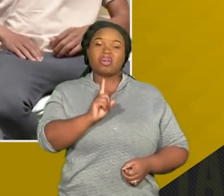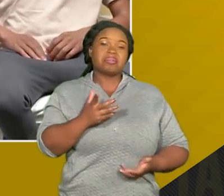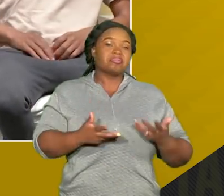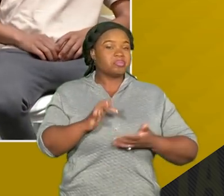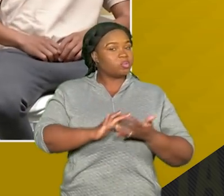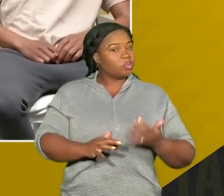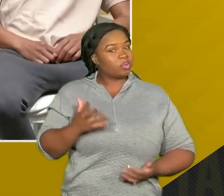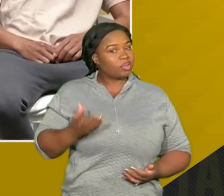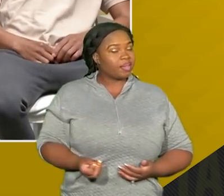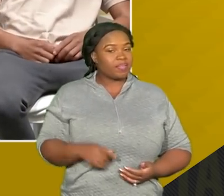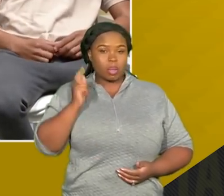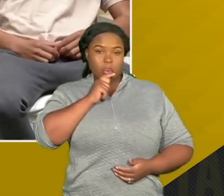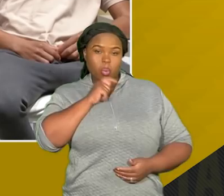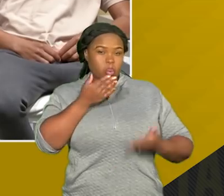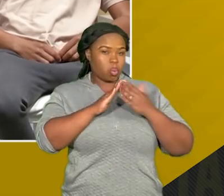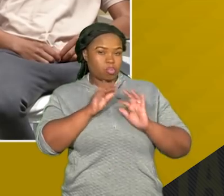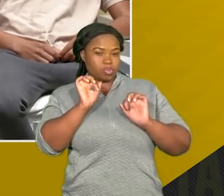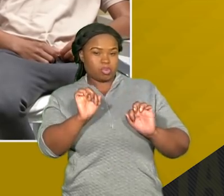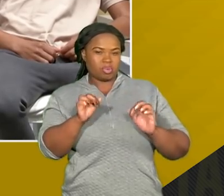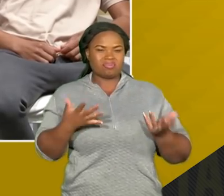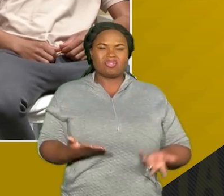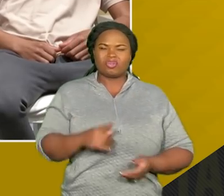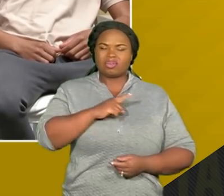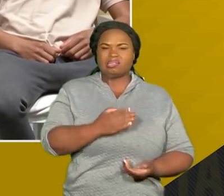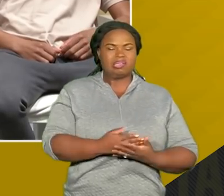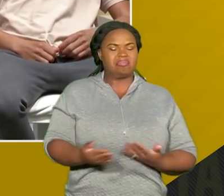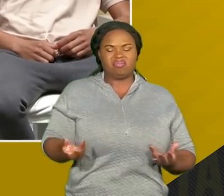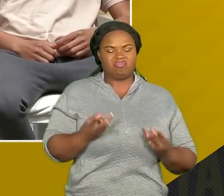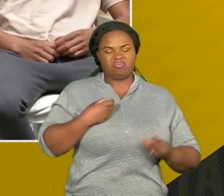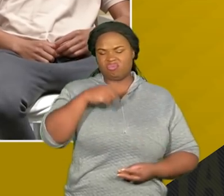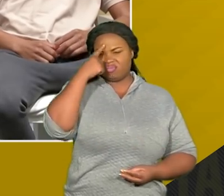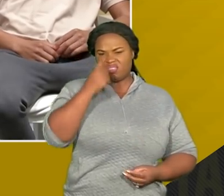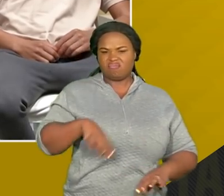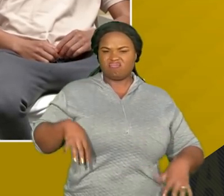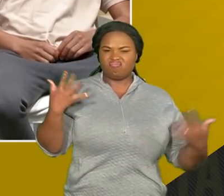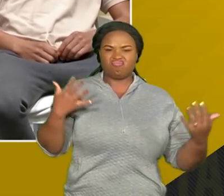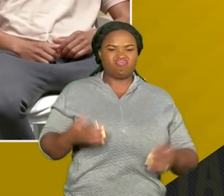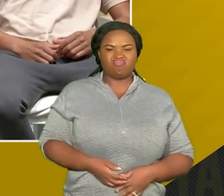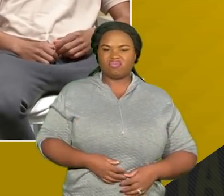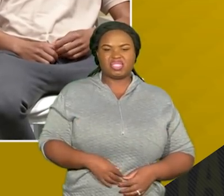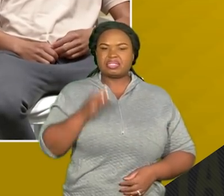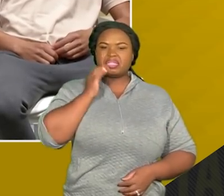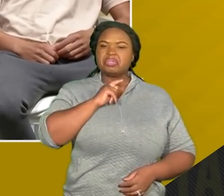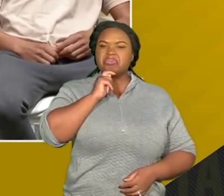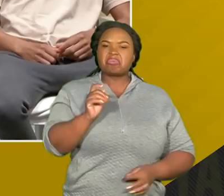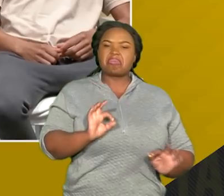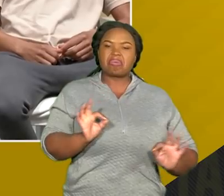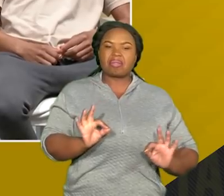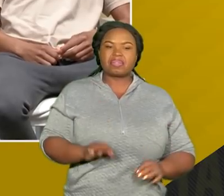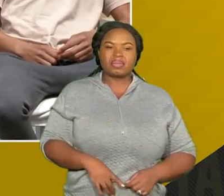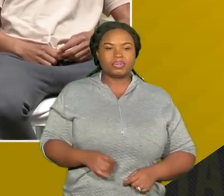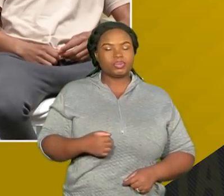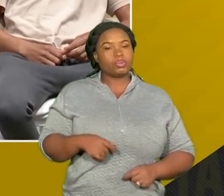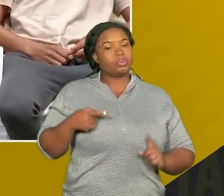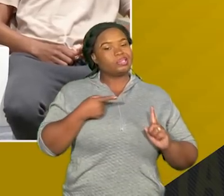sona kunomthakathi ngakini uyakholelwa because kula bantu ngempela abangakholela le nto yokuthakatha bathi yinto engekho yinto esekhanda siyicabangayo asibone